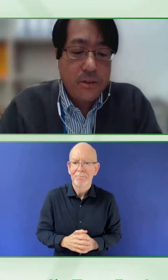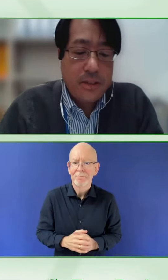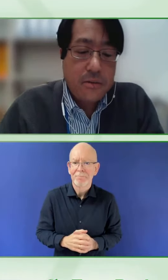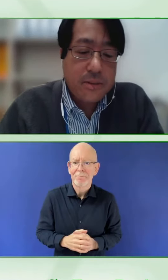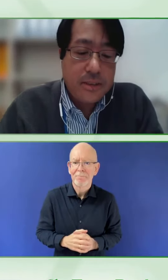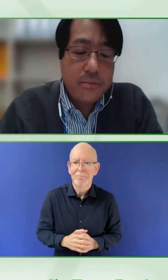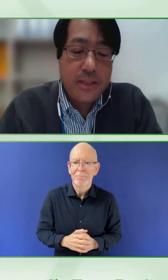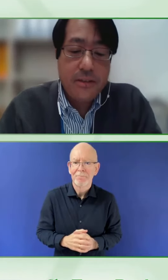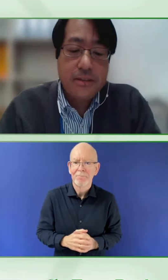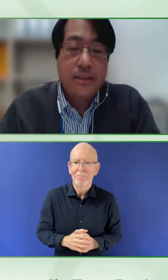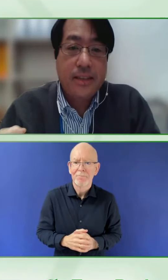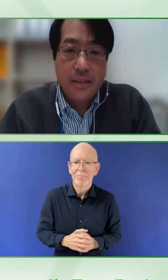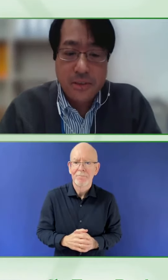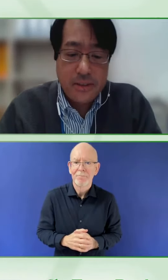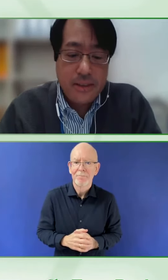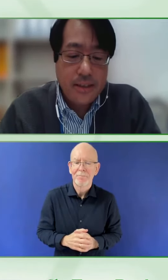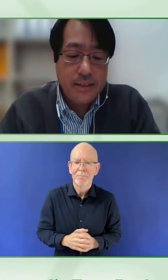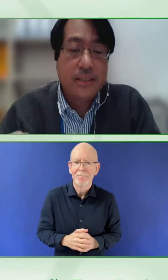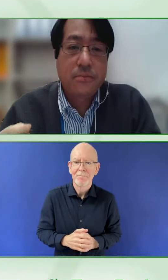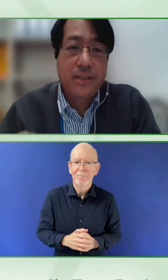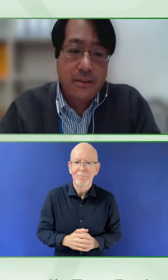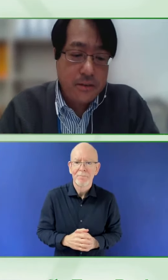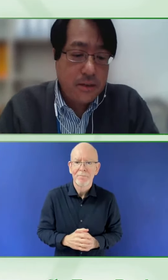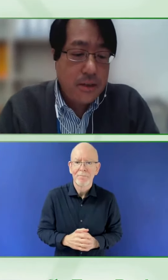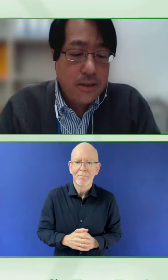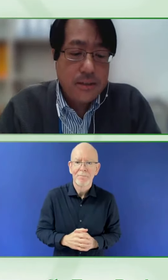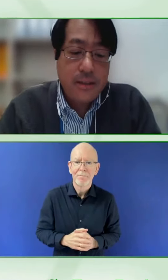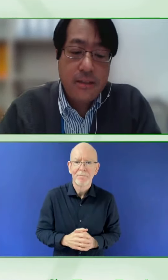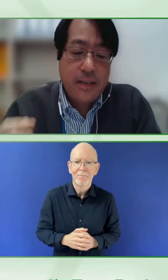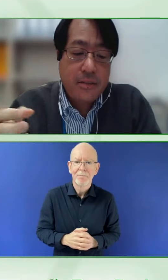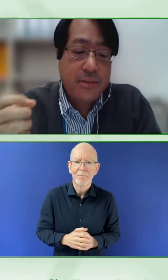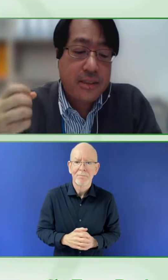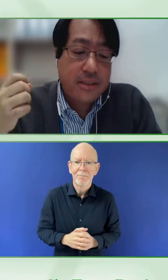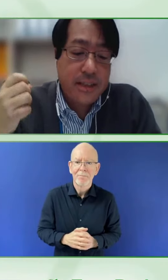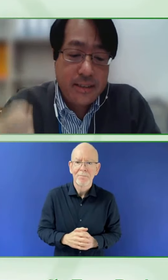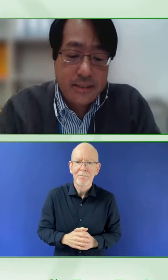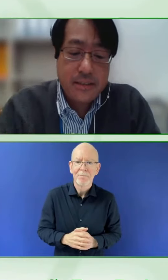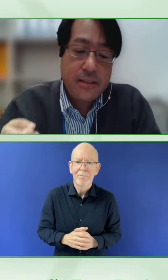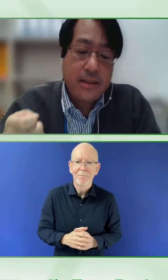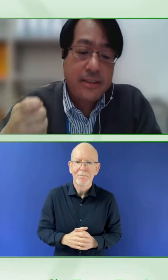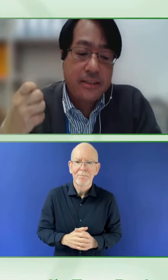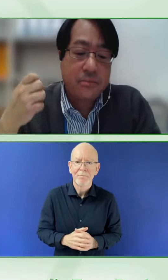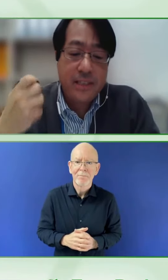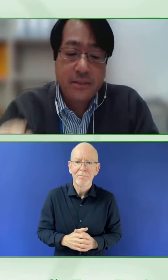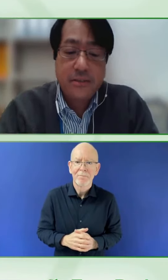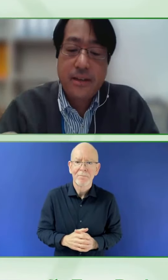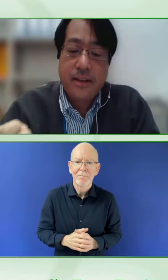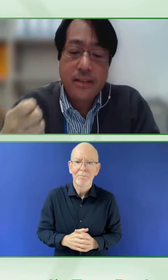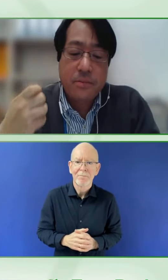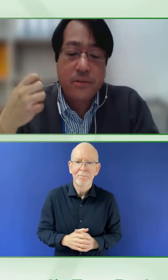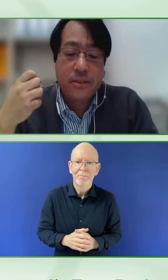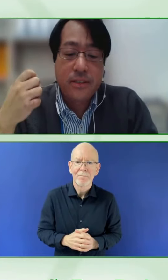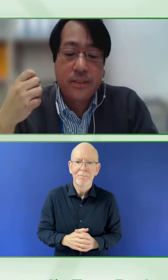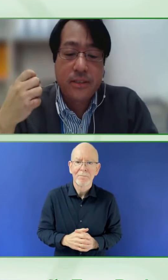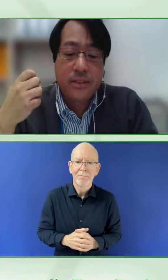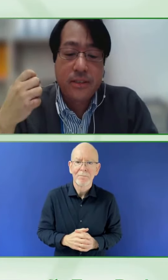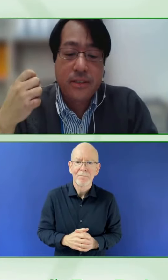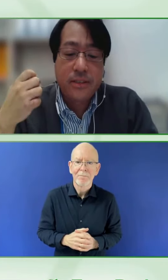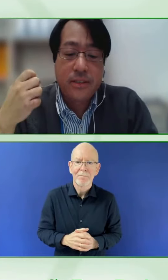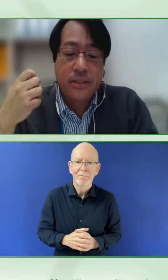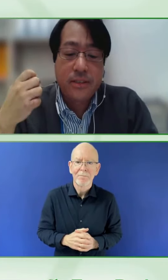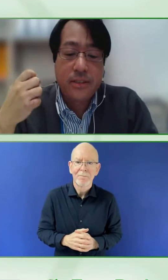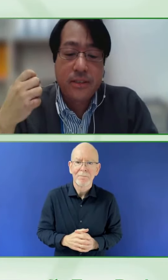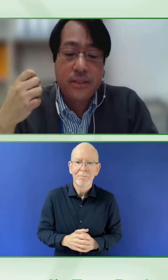The author of this video is Kim in this video. He typed the text, edited the video, and uploaded it